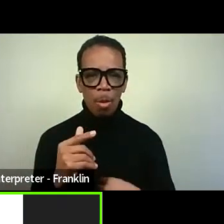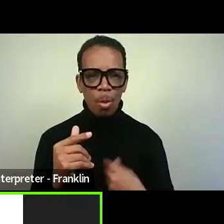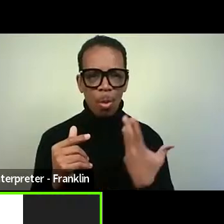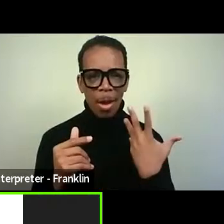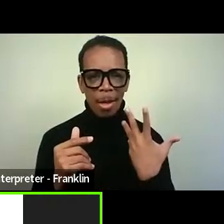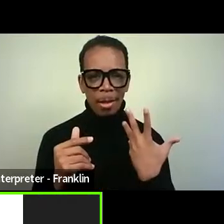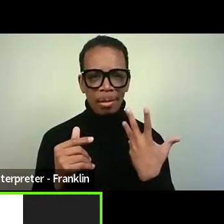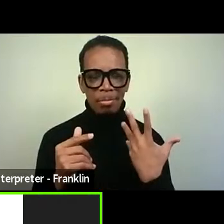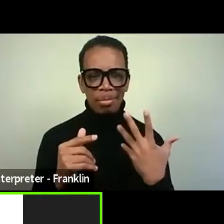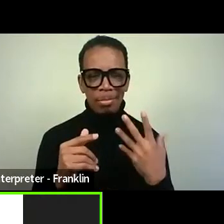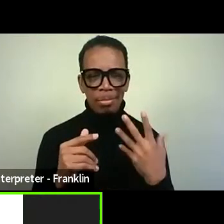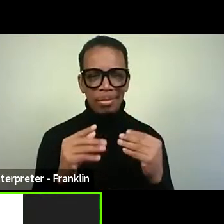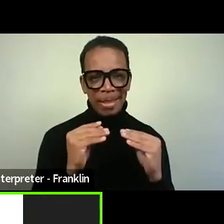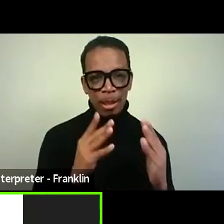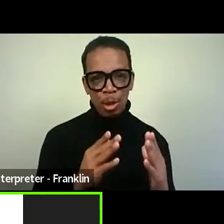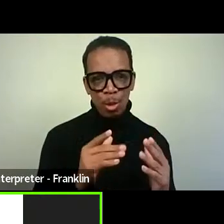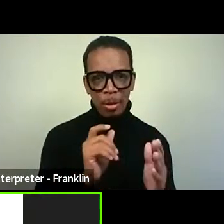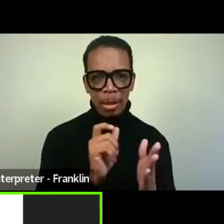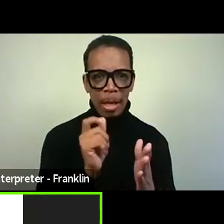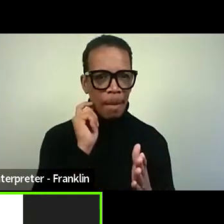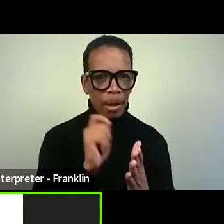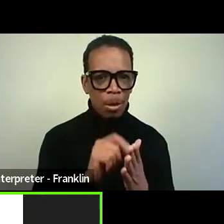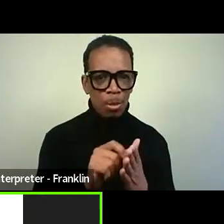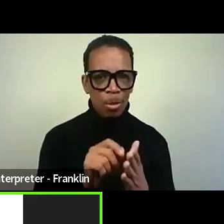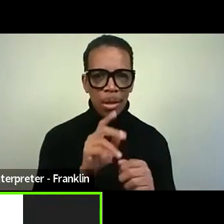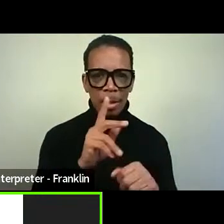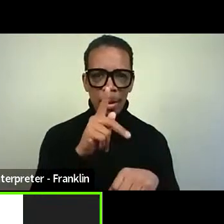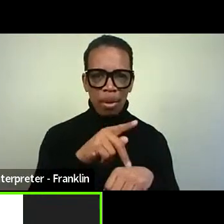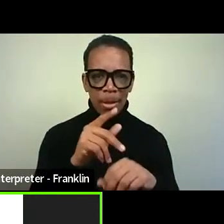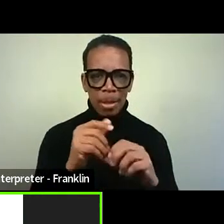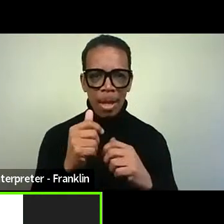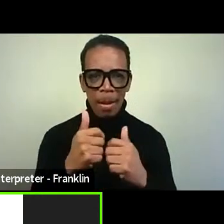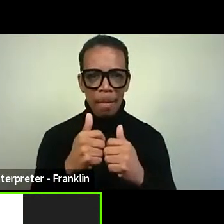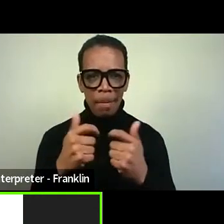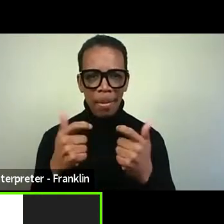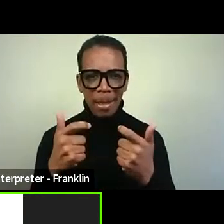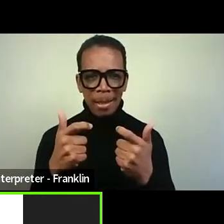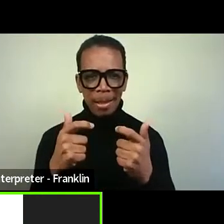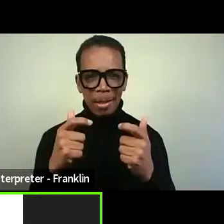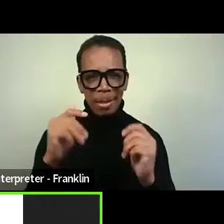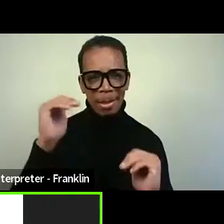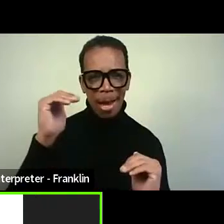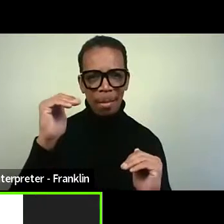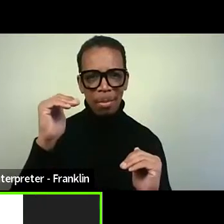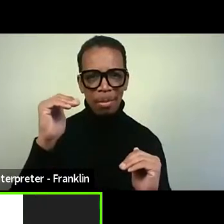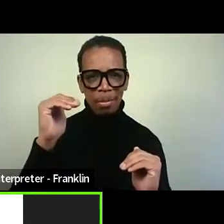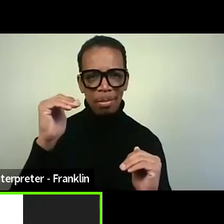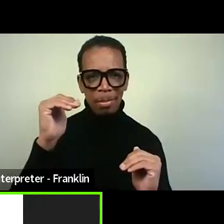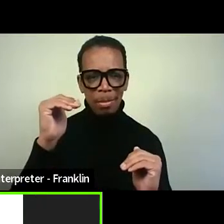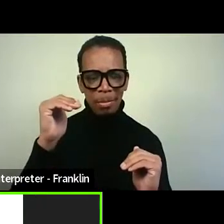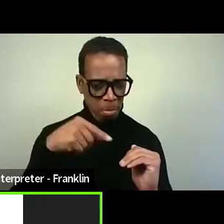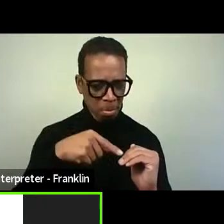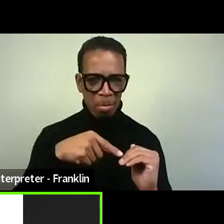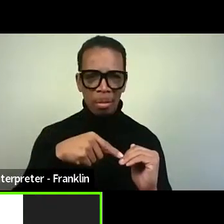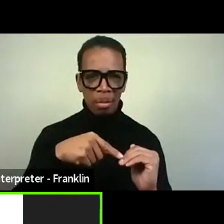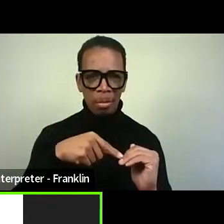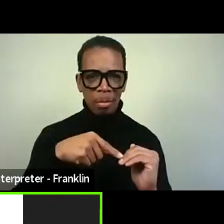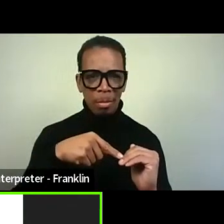administration, and there's a big gap between the idea of